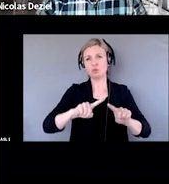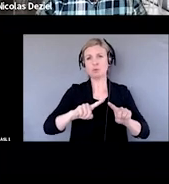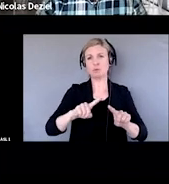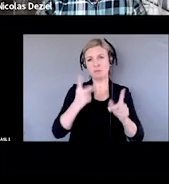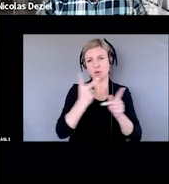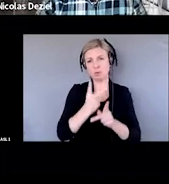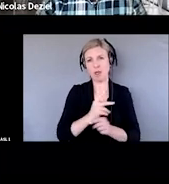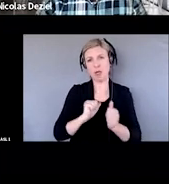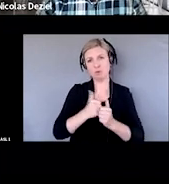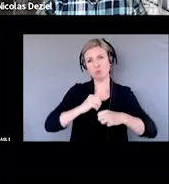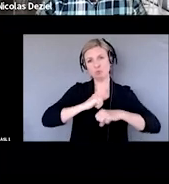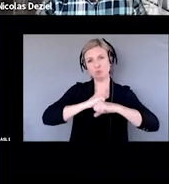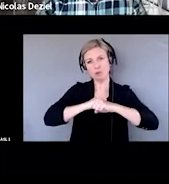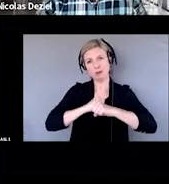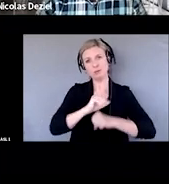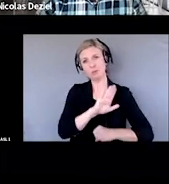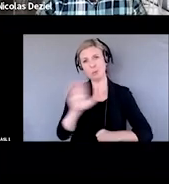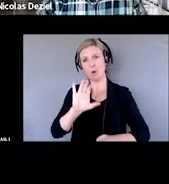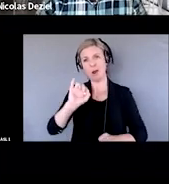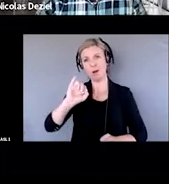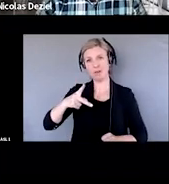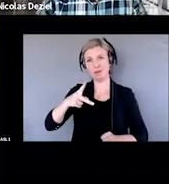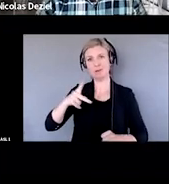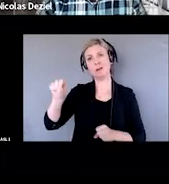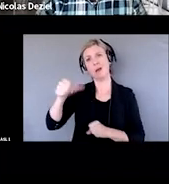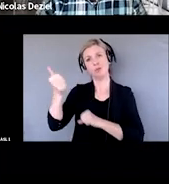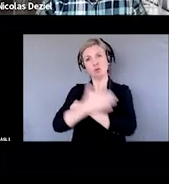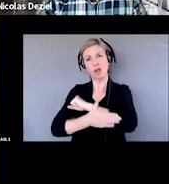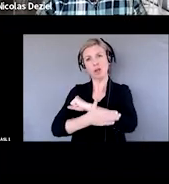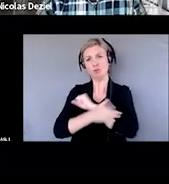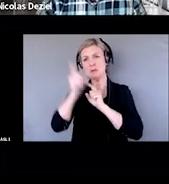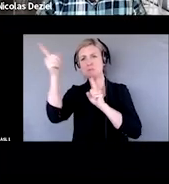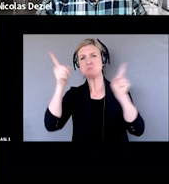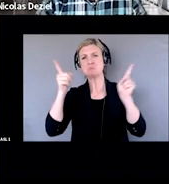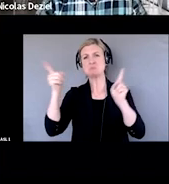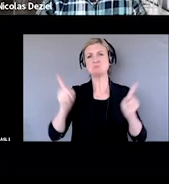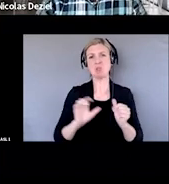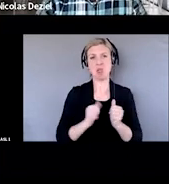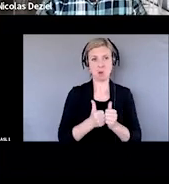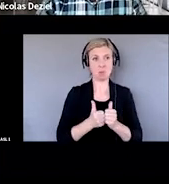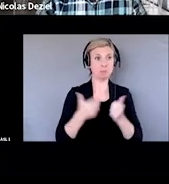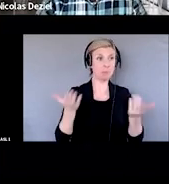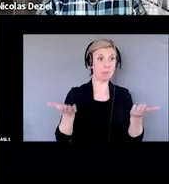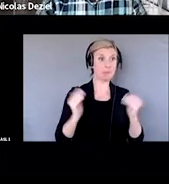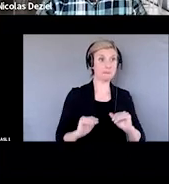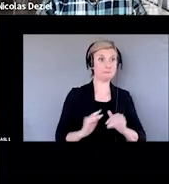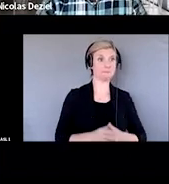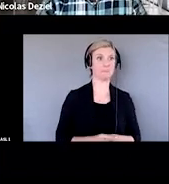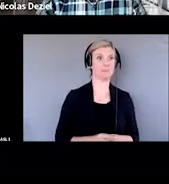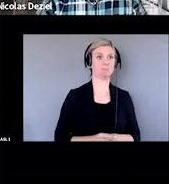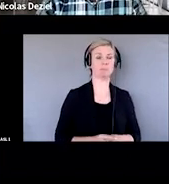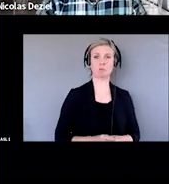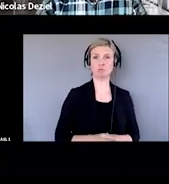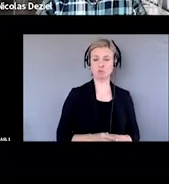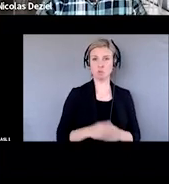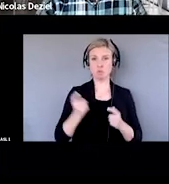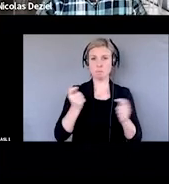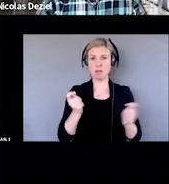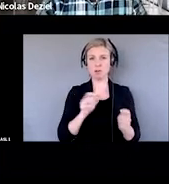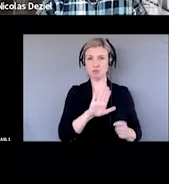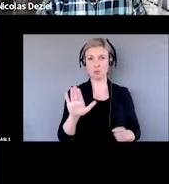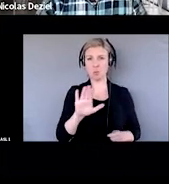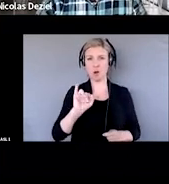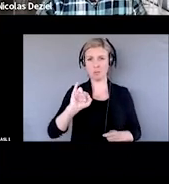Now, how to manage your IP. Again, this is about creating a strategy. And the analogy I can make is like when you're playing a board